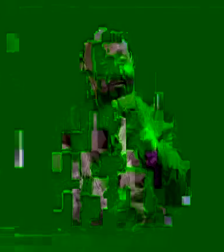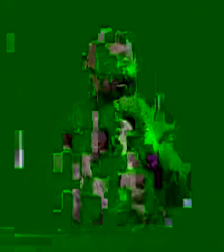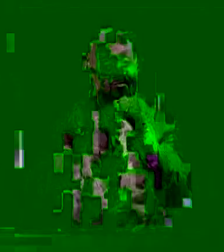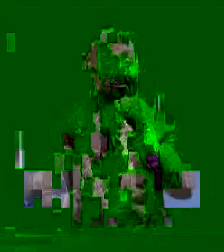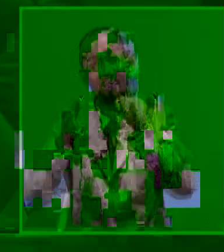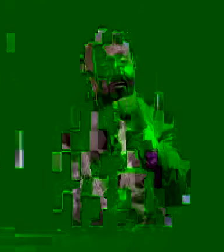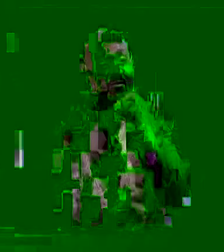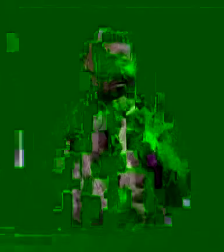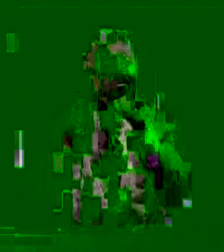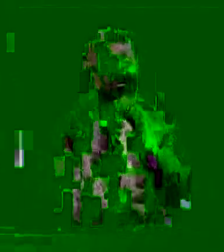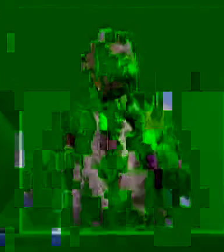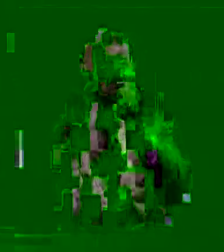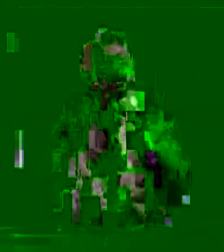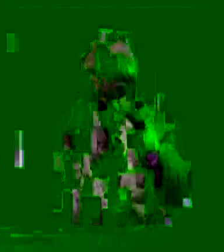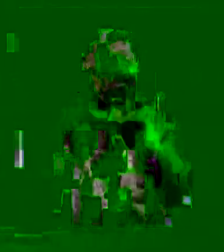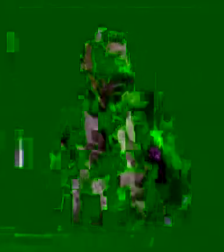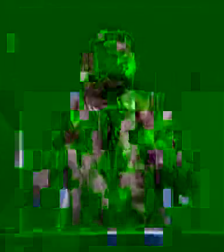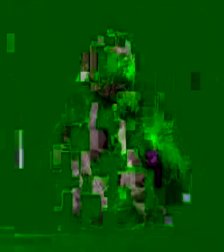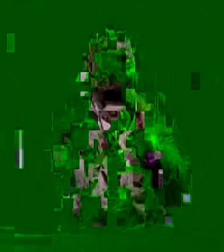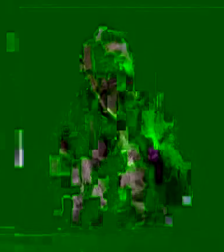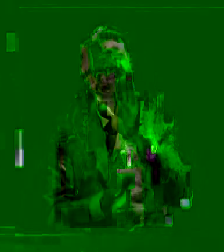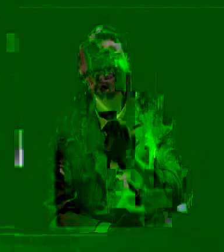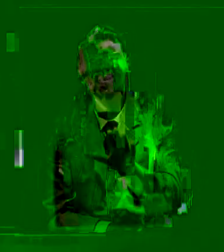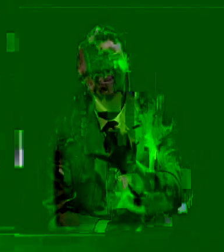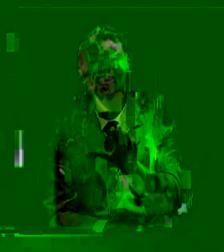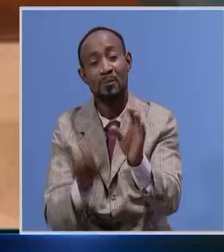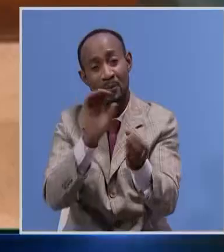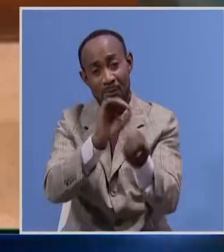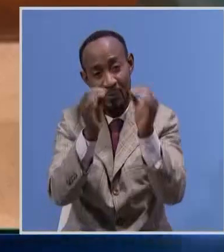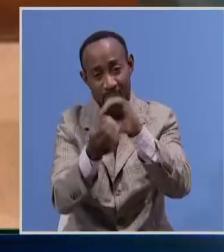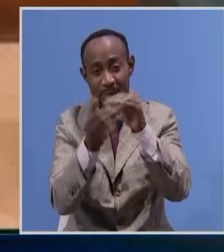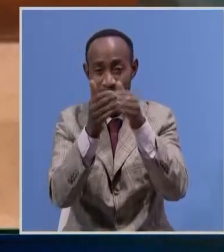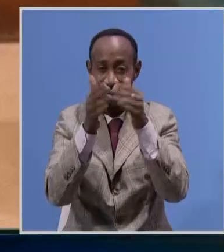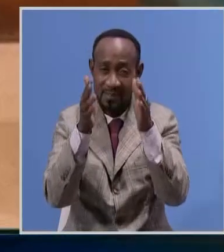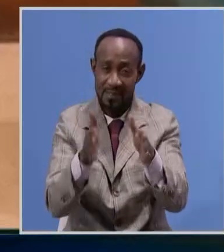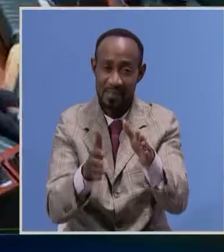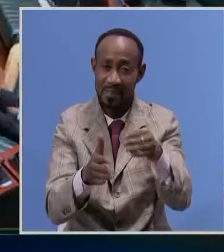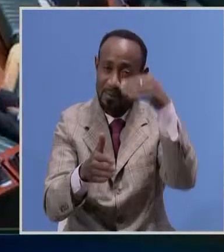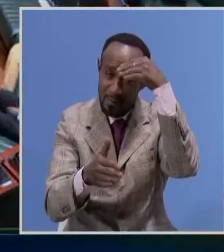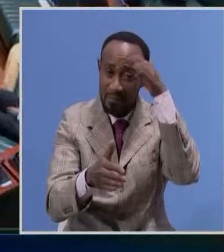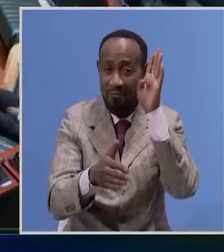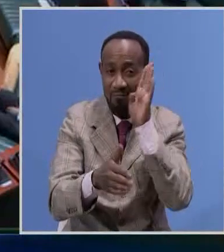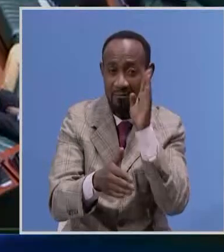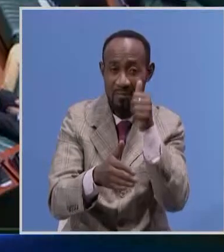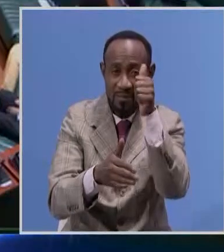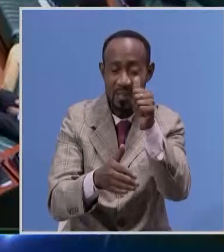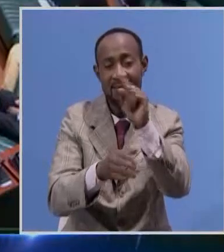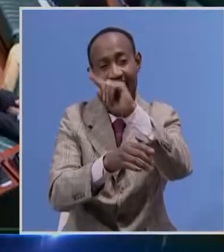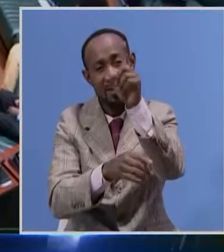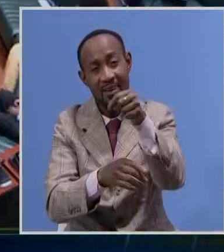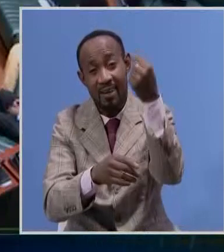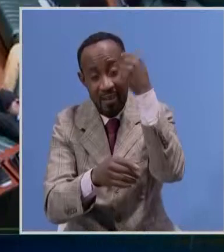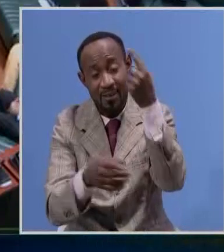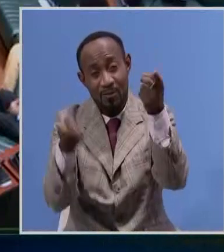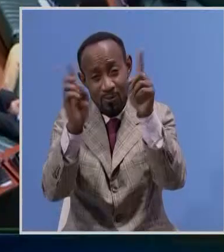job. Later, leader of opposition Brian Munduwile inquired on when government will come up with a